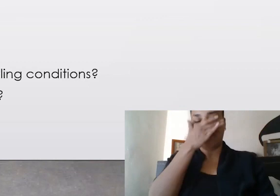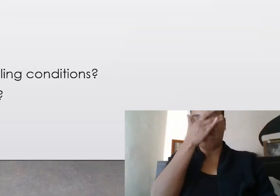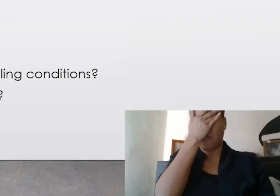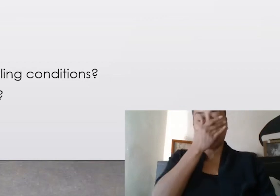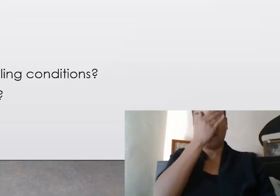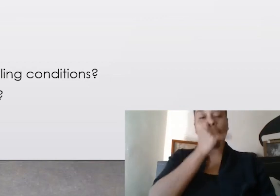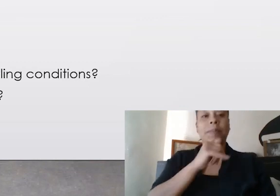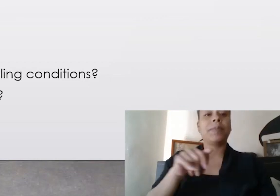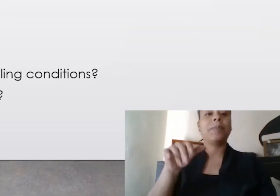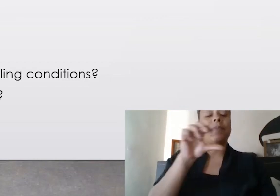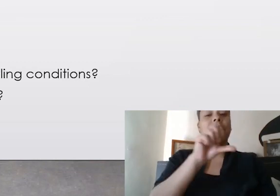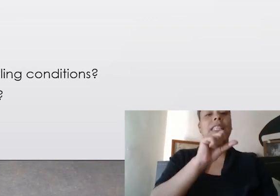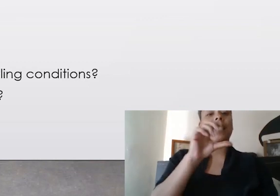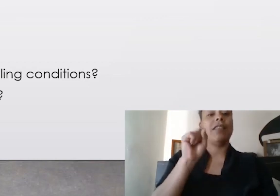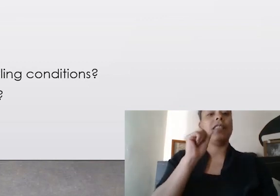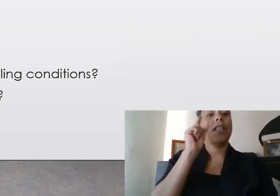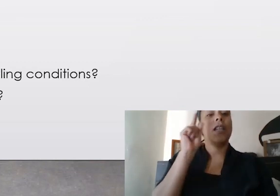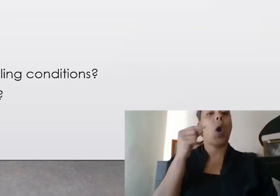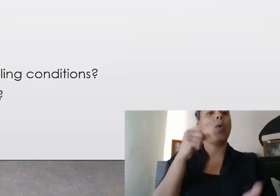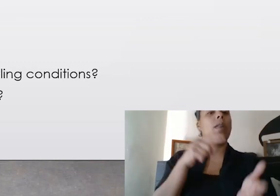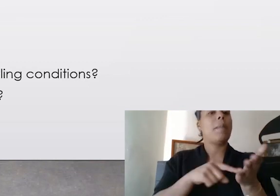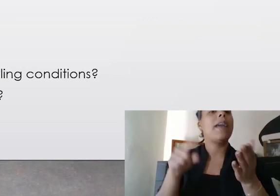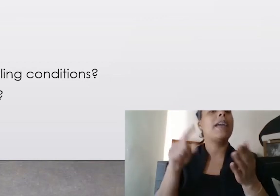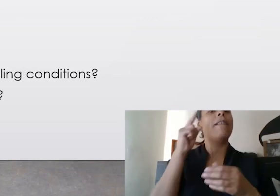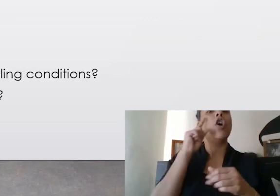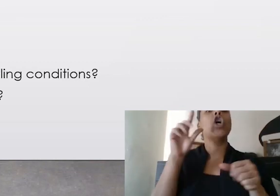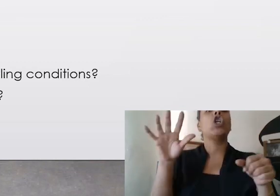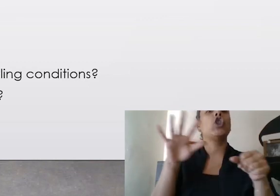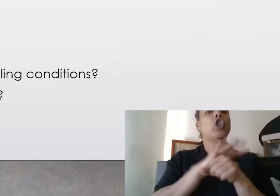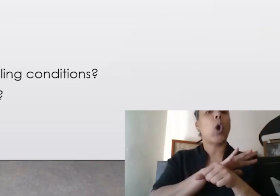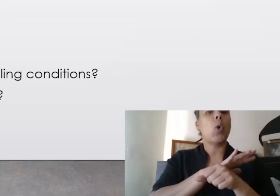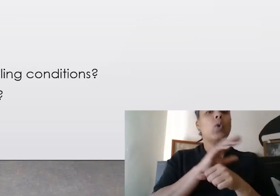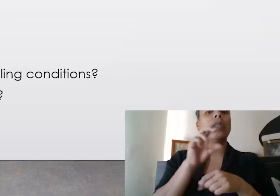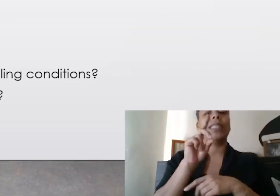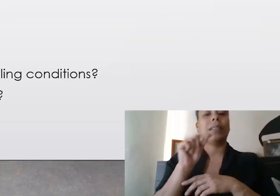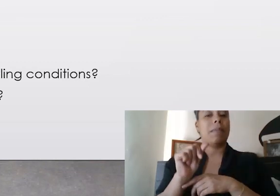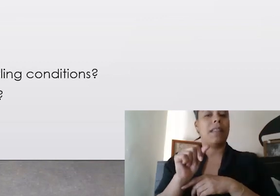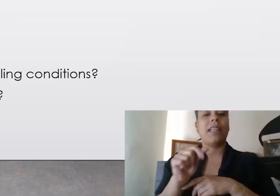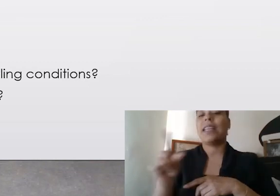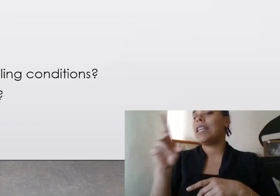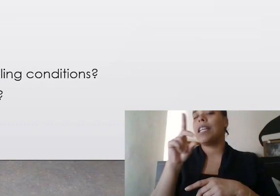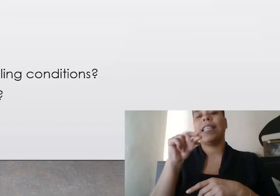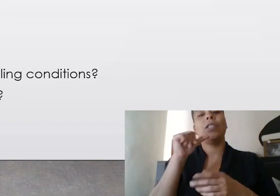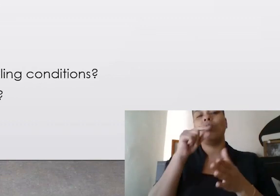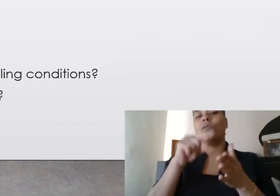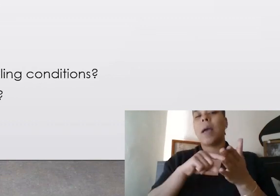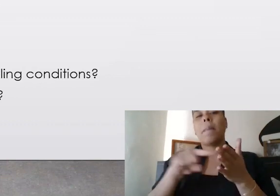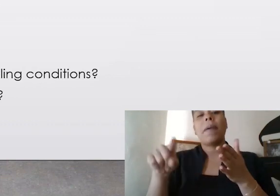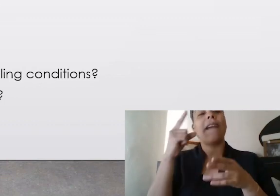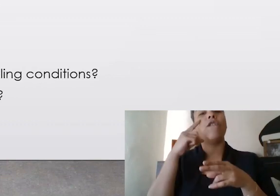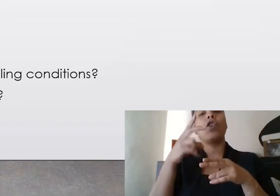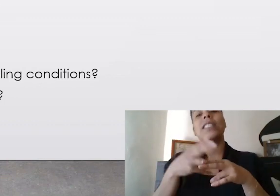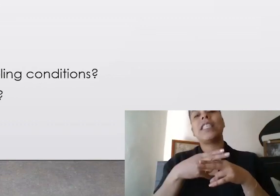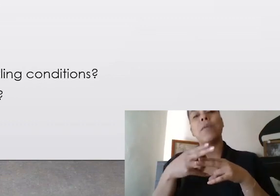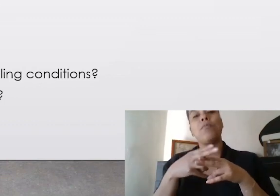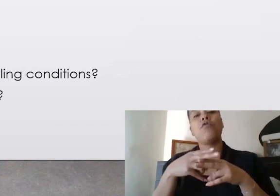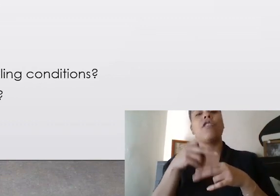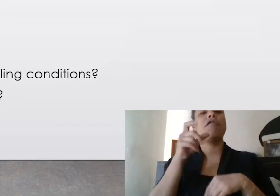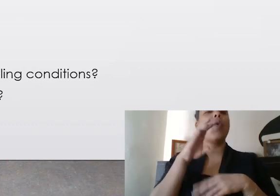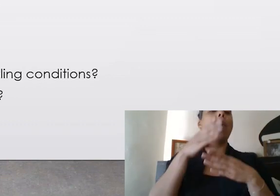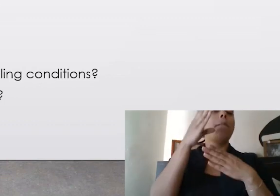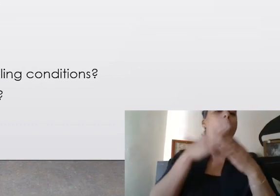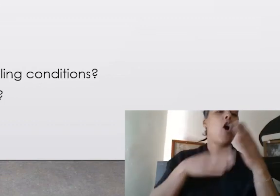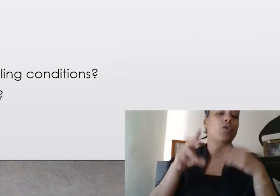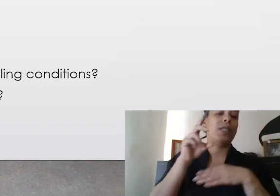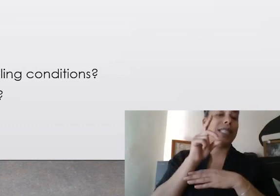Social Security only pays for total disability. They do not pay for partial disability or short-term disability. That goes through the